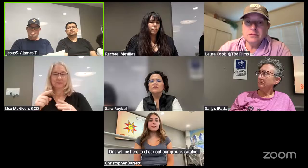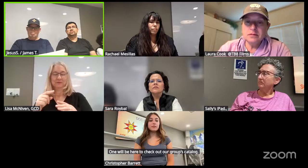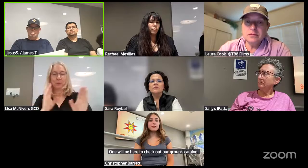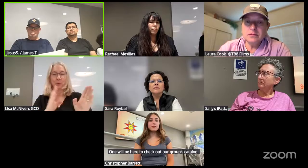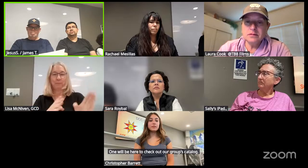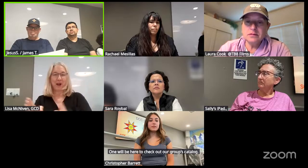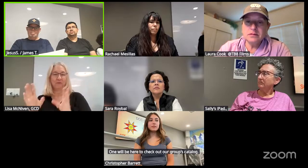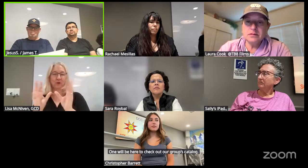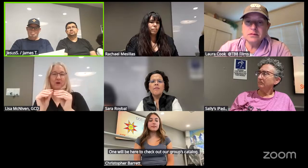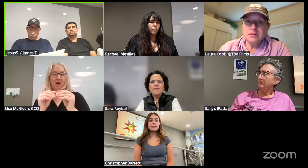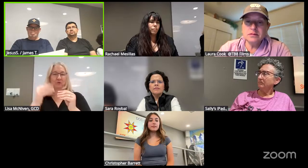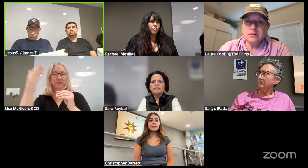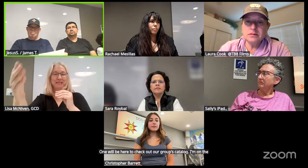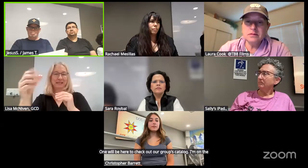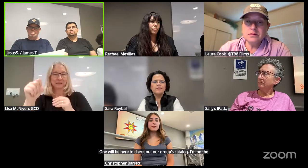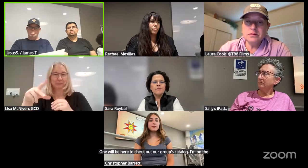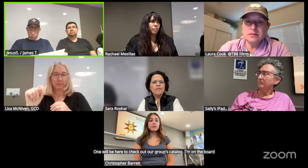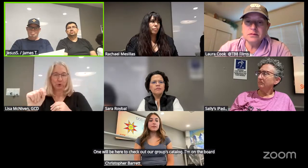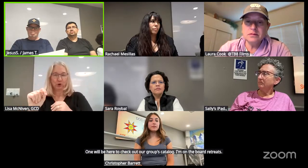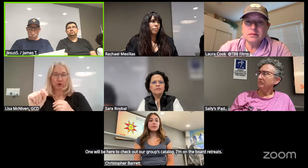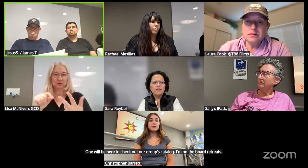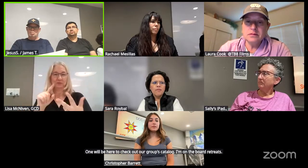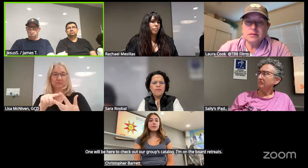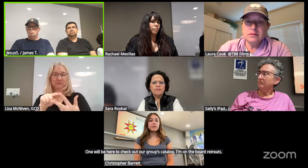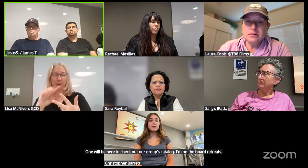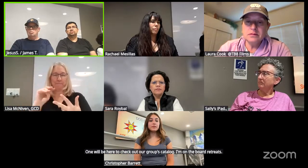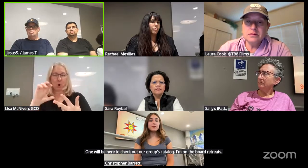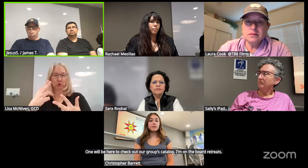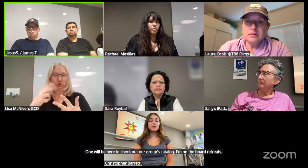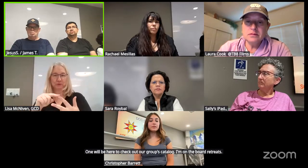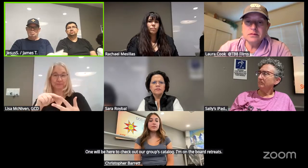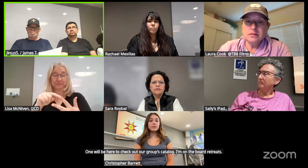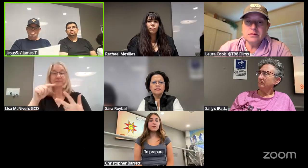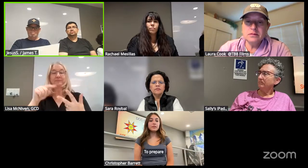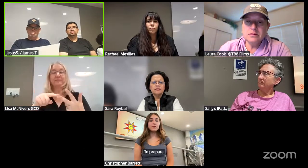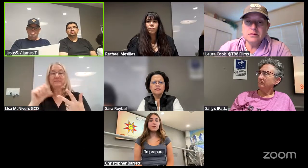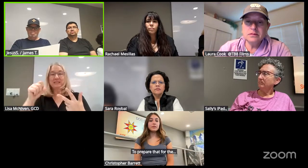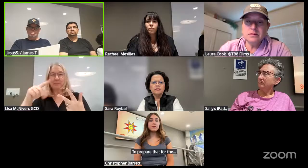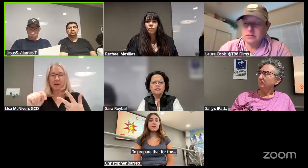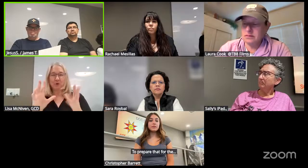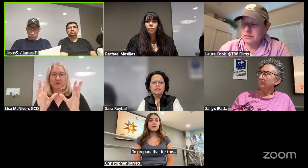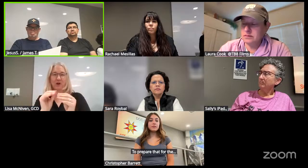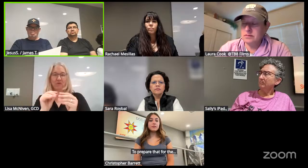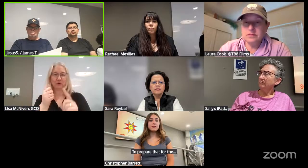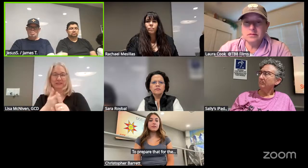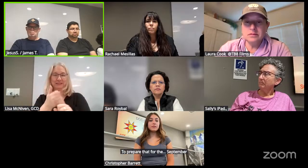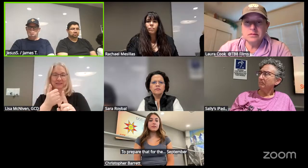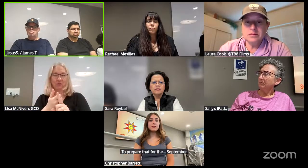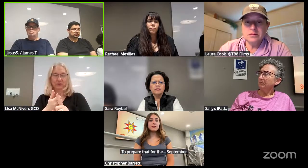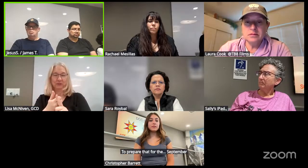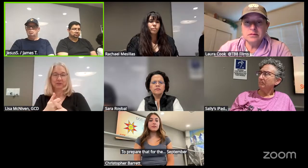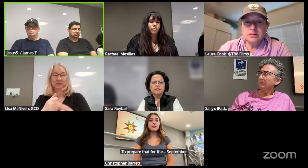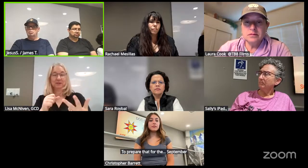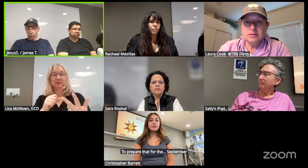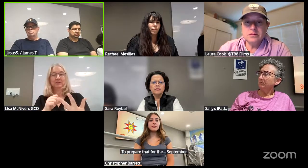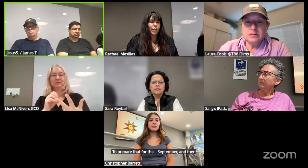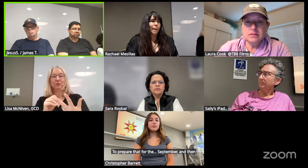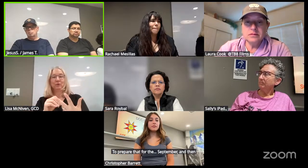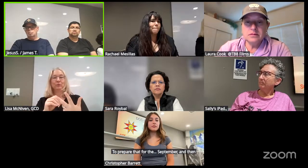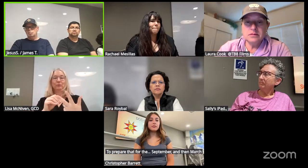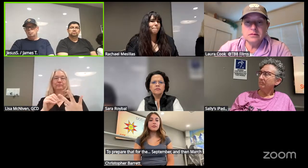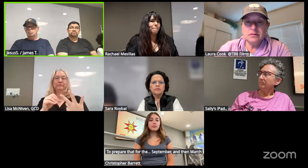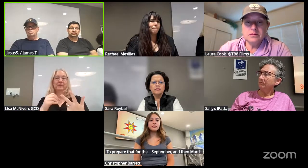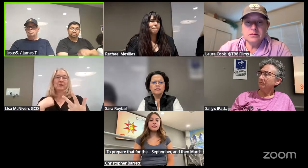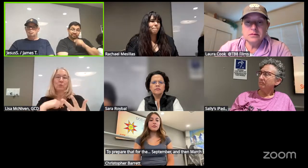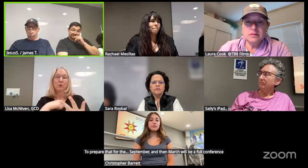And then the board retreat to prepare that will be in September. And then March will be a physical